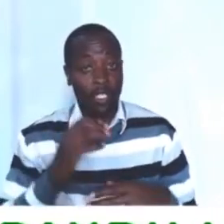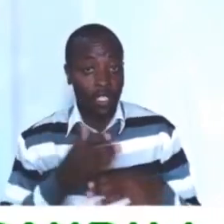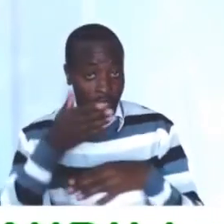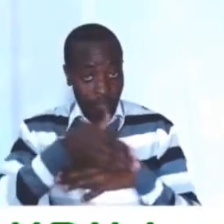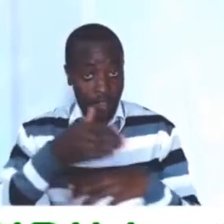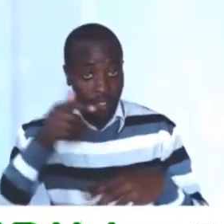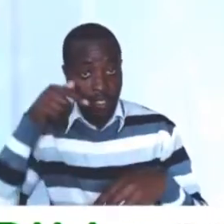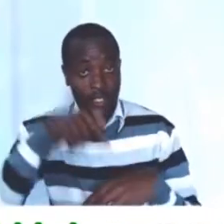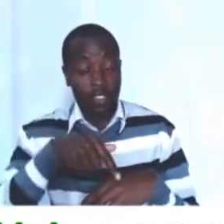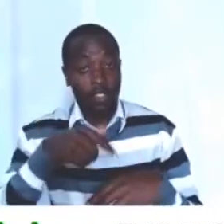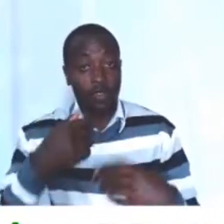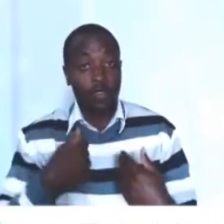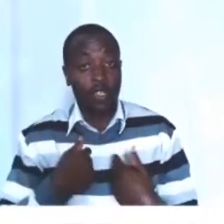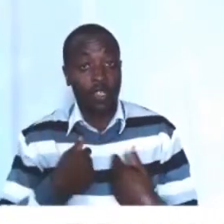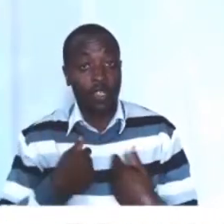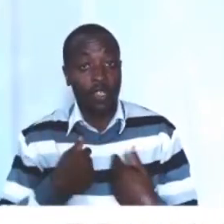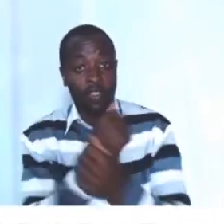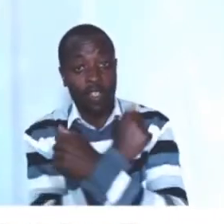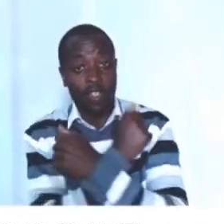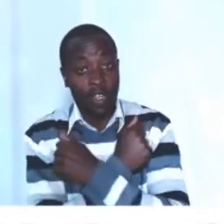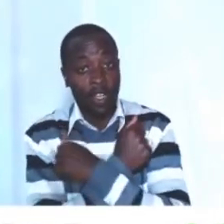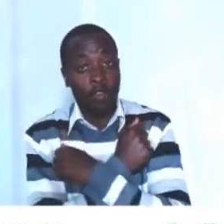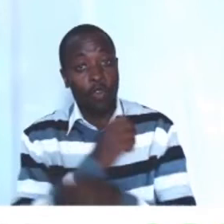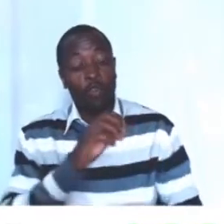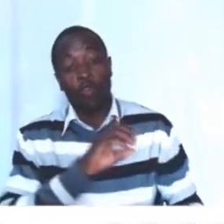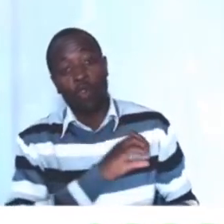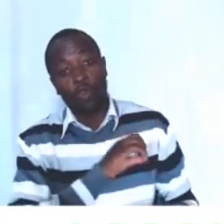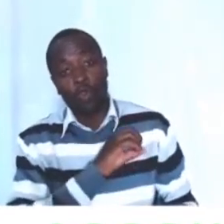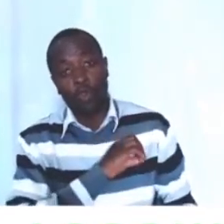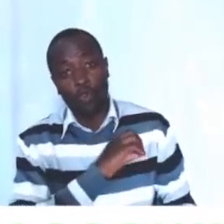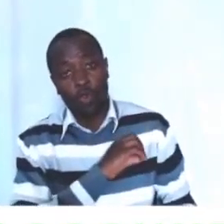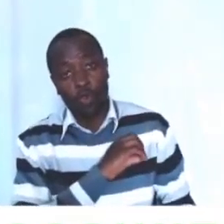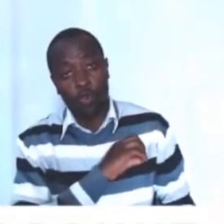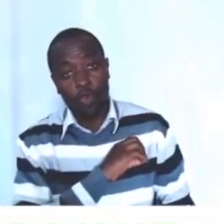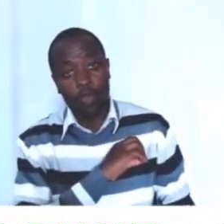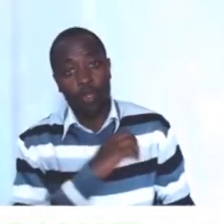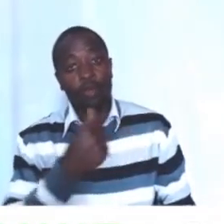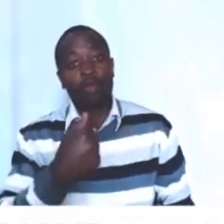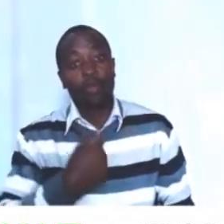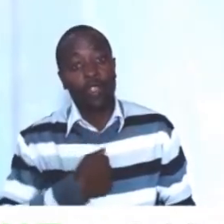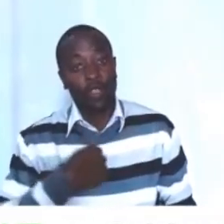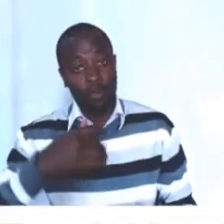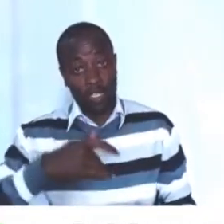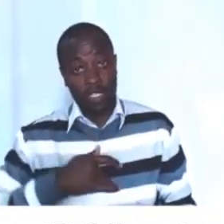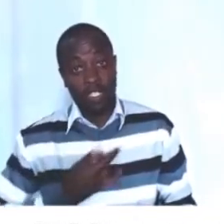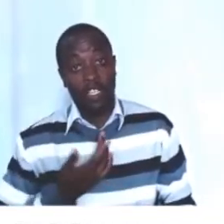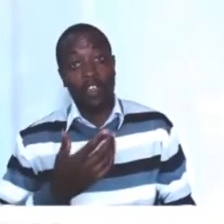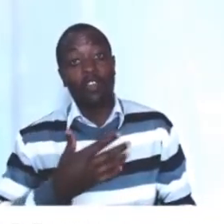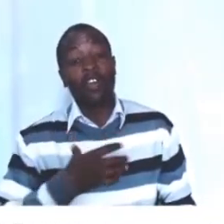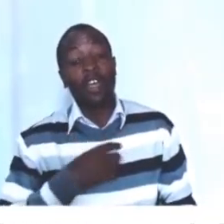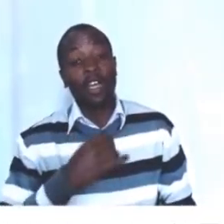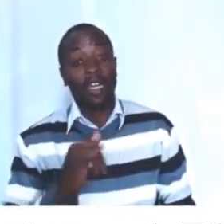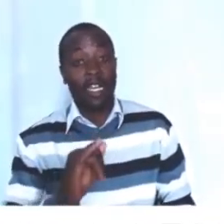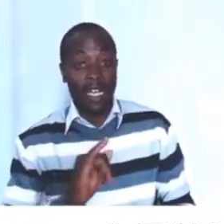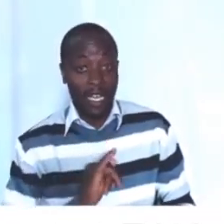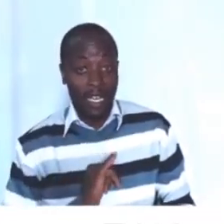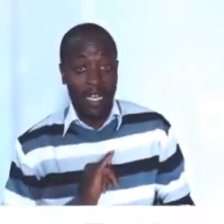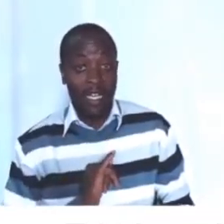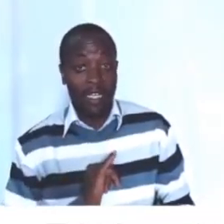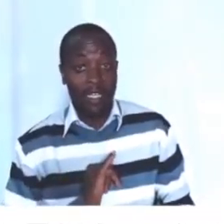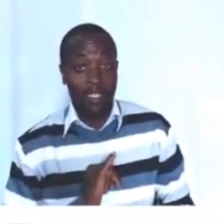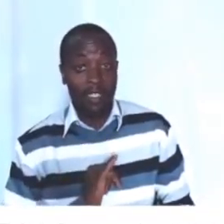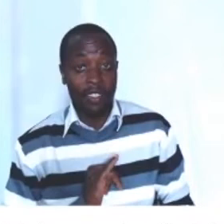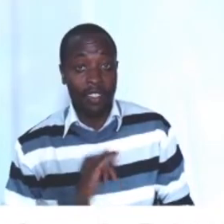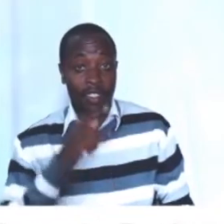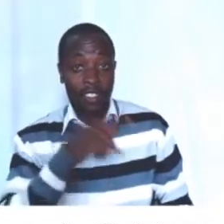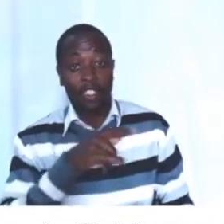the egocentric, the self-centered. It is me, myself, and I. For such